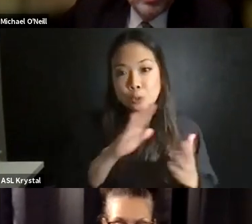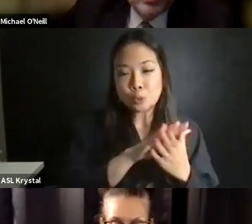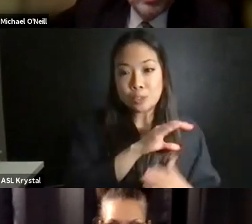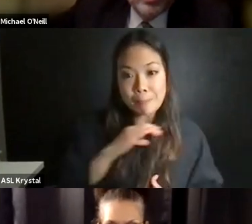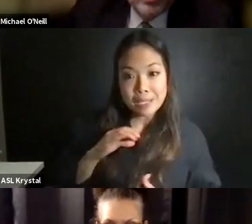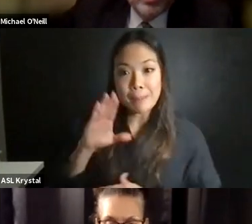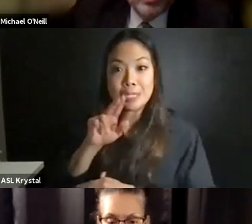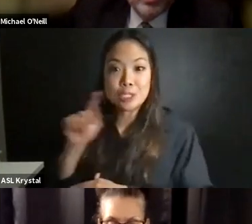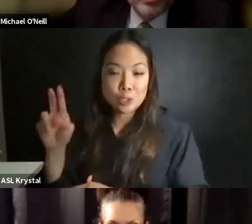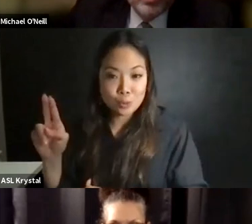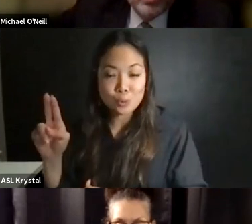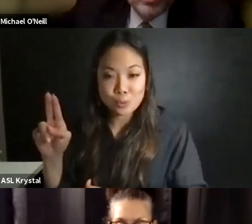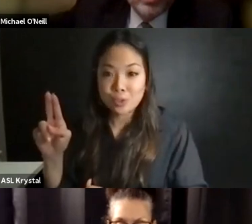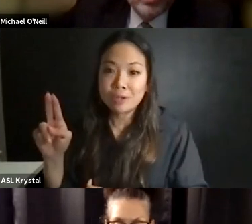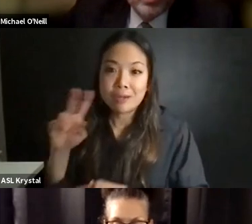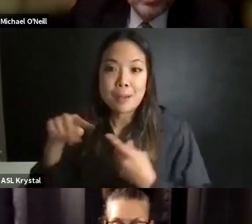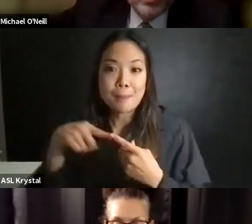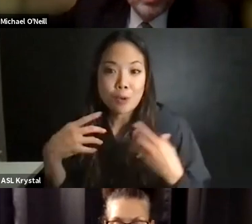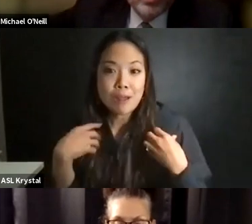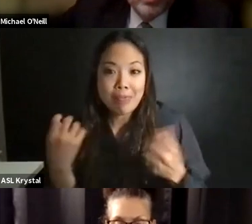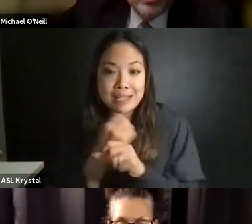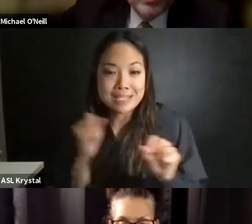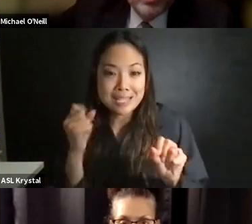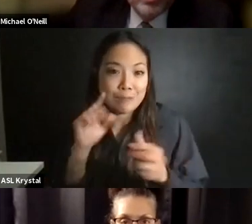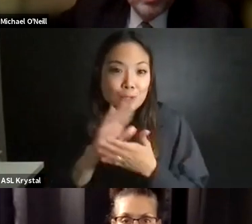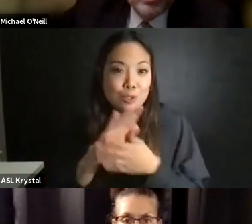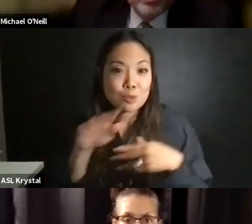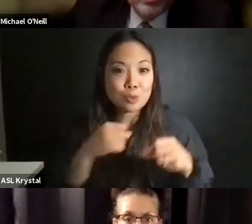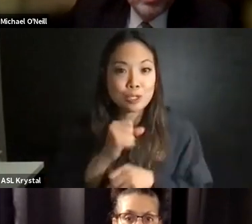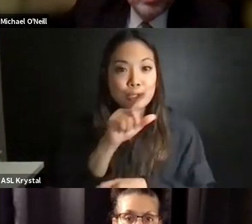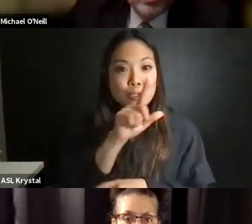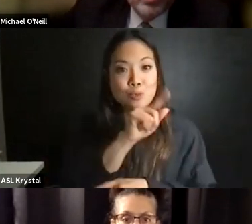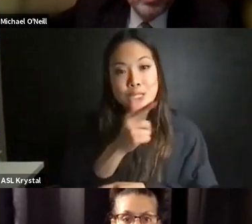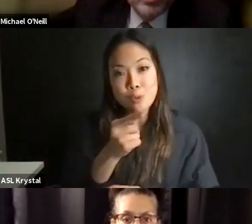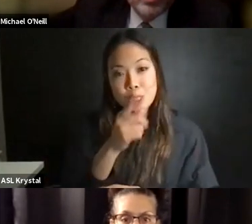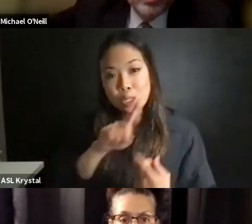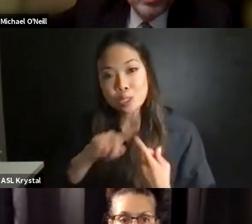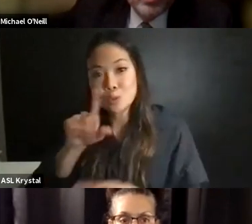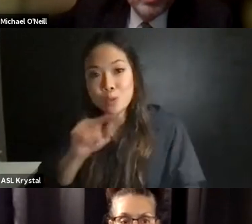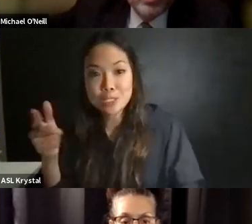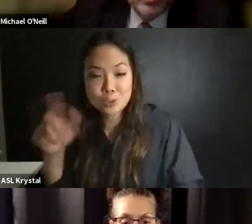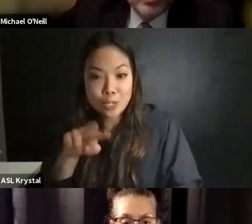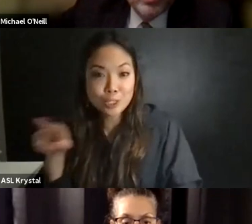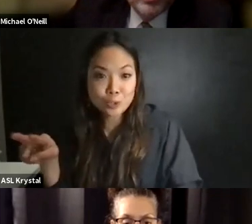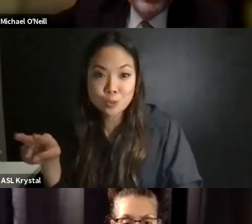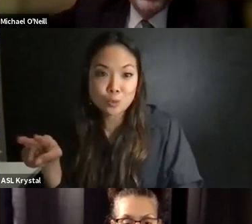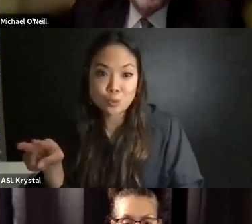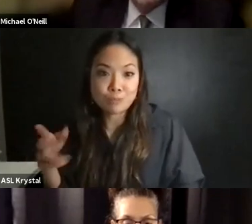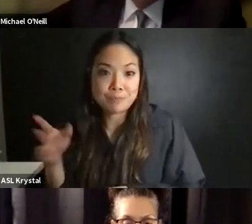teachers union regarding health and safety for the school year 2021 to 2022 as presented